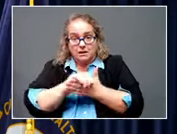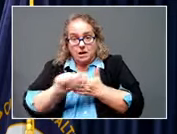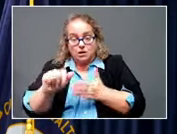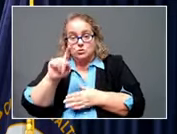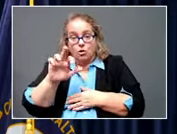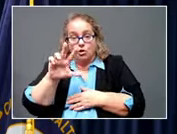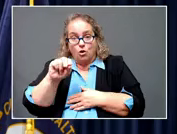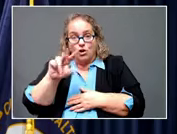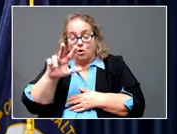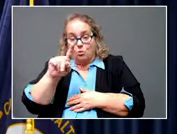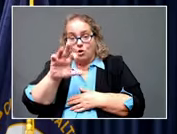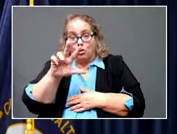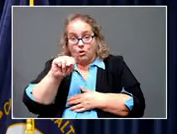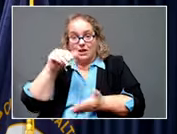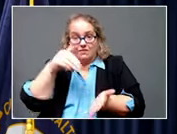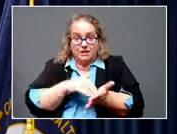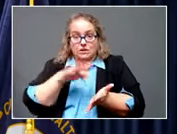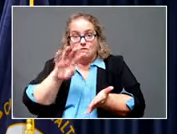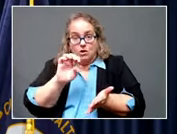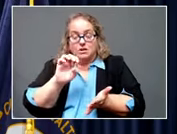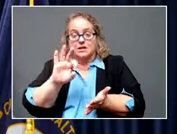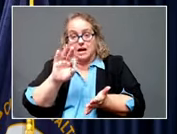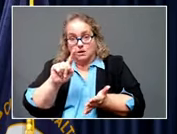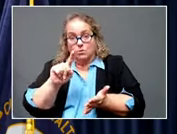130,491 donations. It's truly extraordinary.